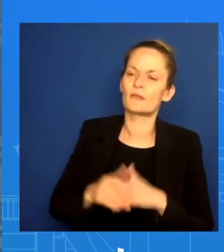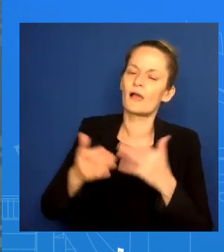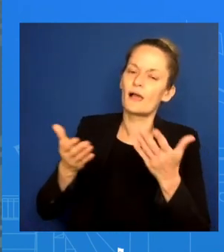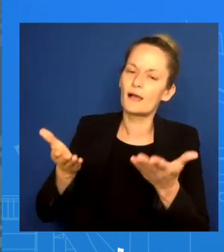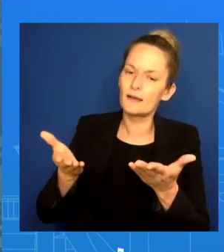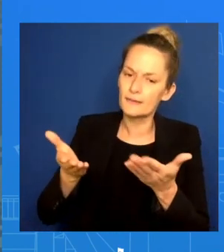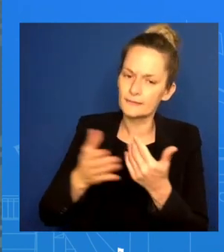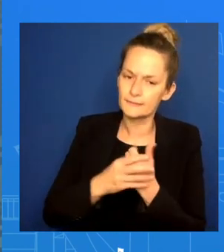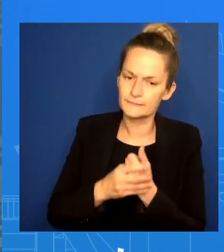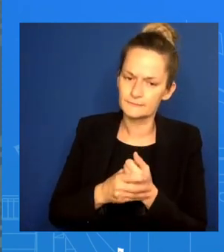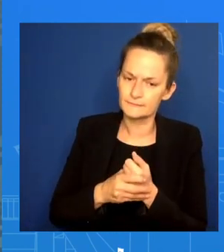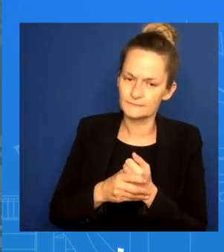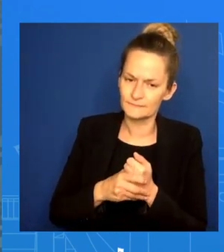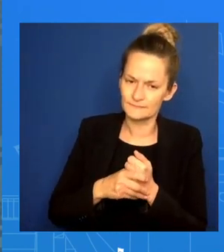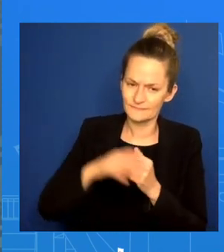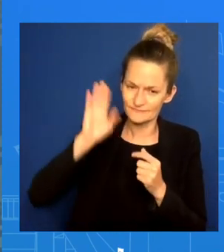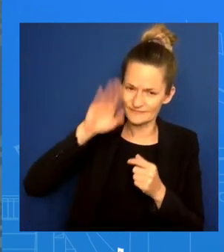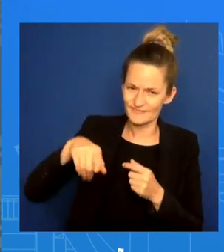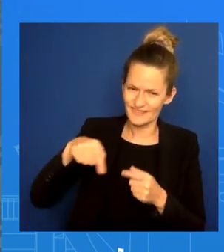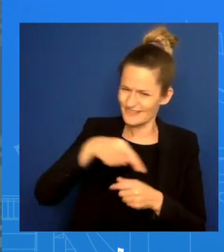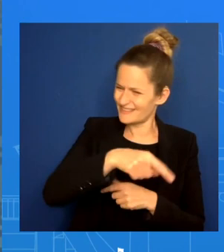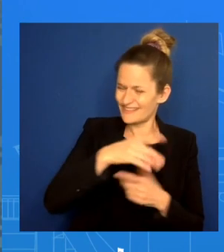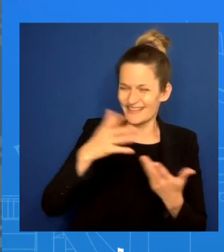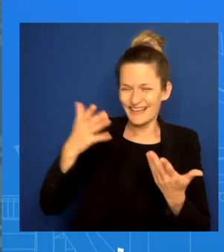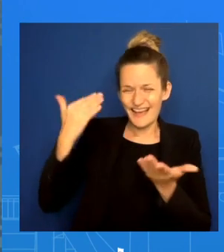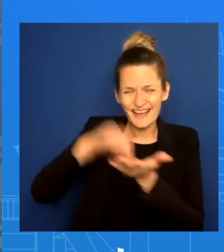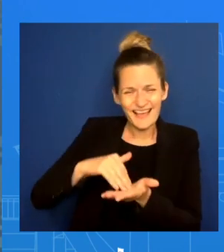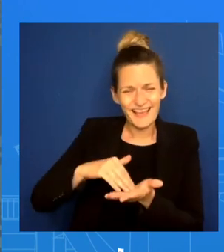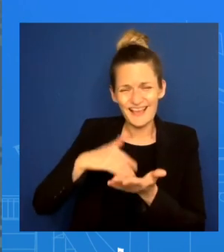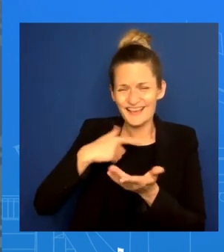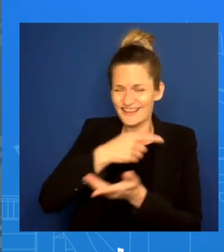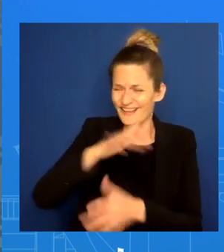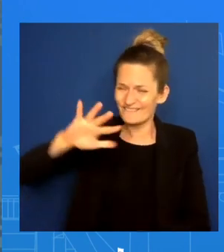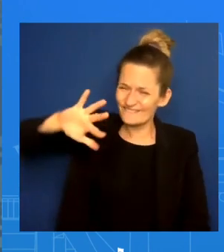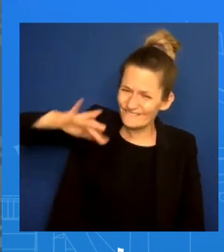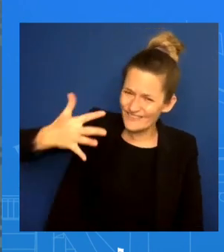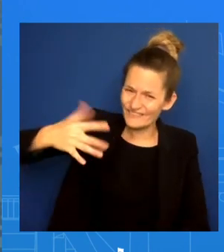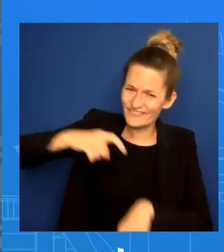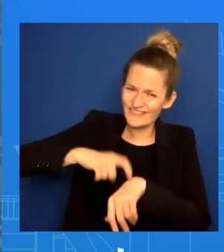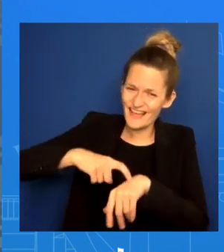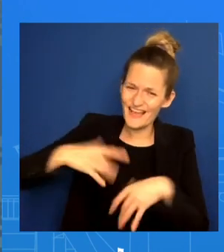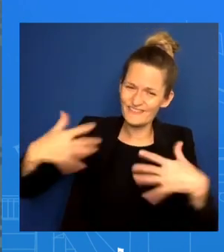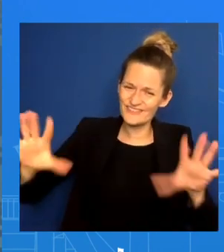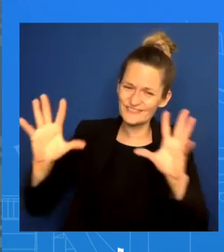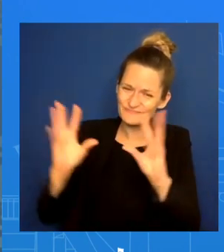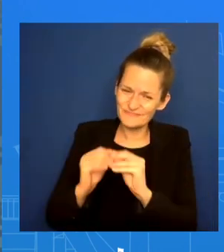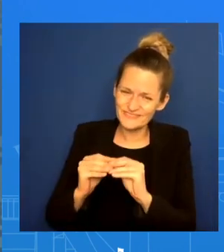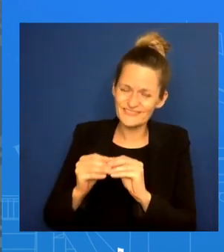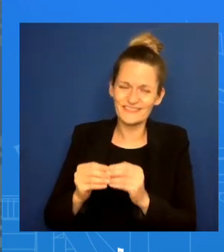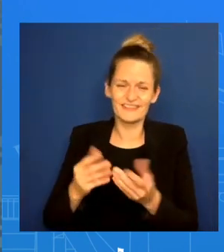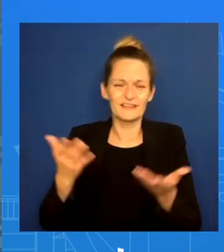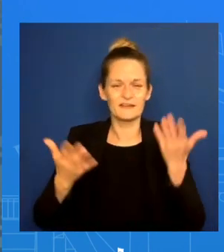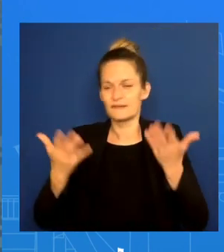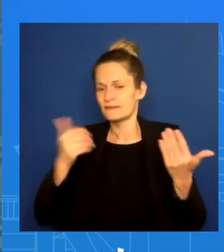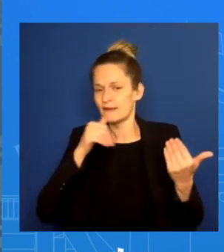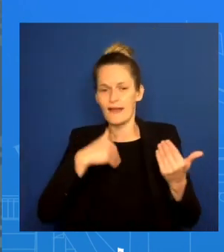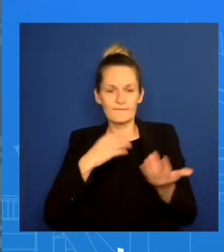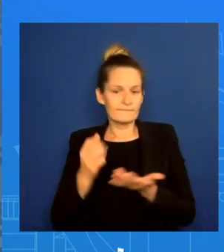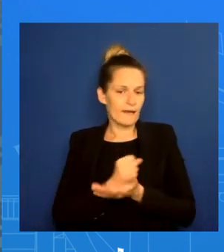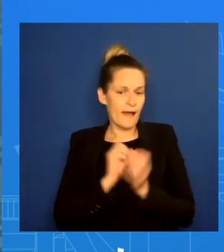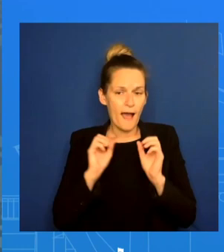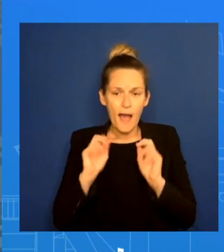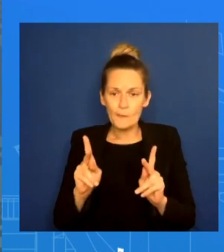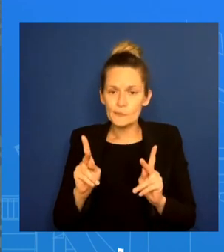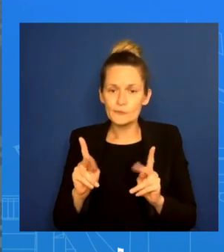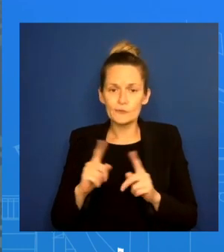doesn't have the opportunity to relay his concerns to President Xi, to listen to President Xi and what his